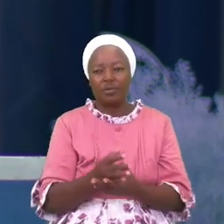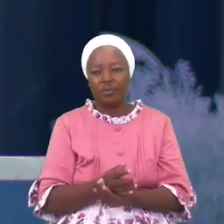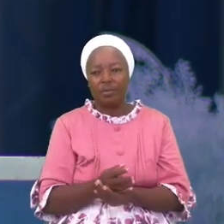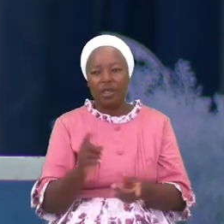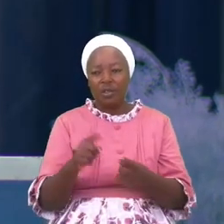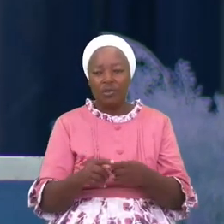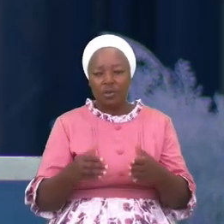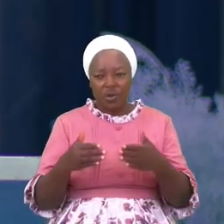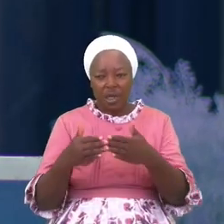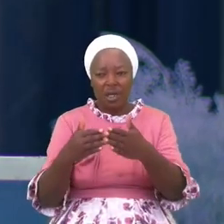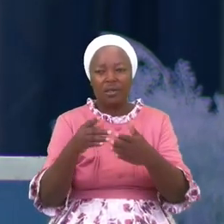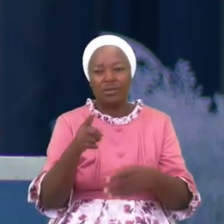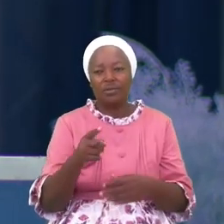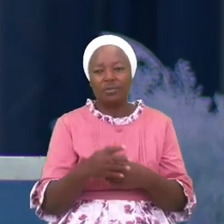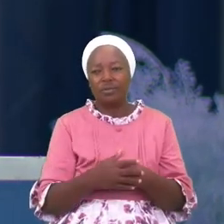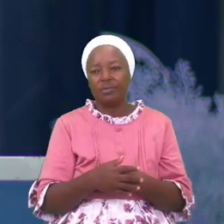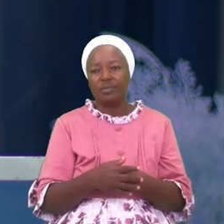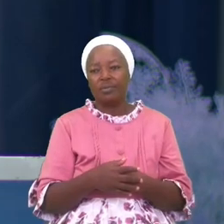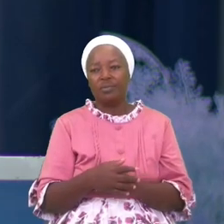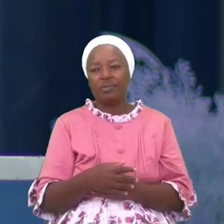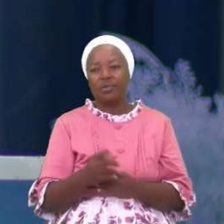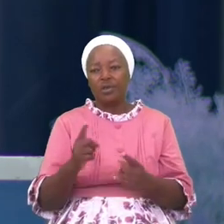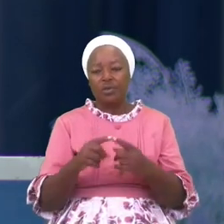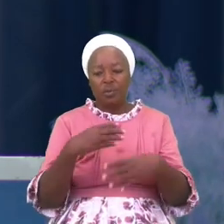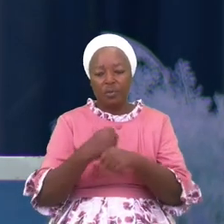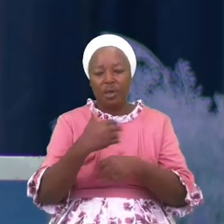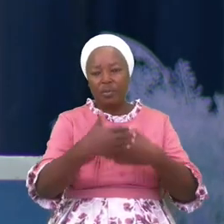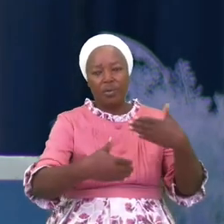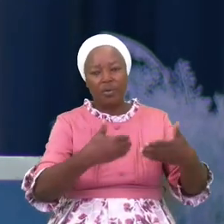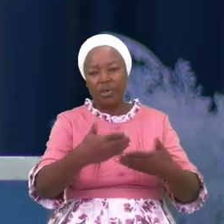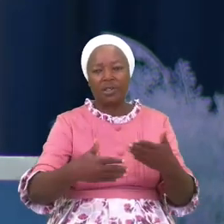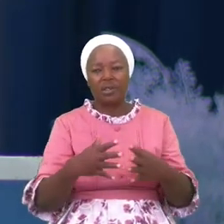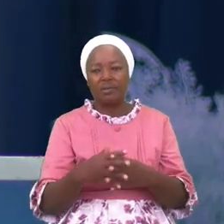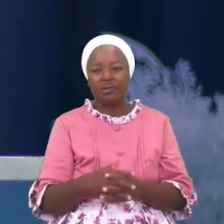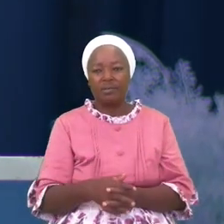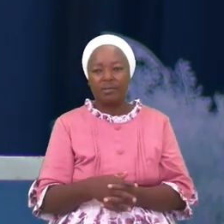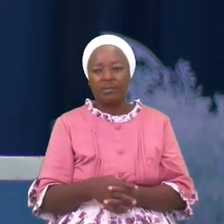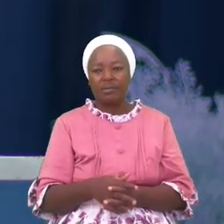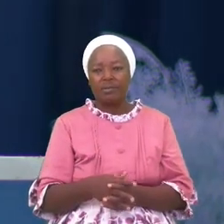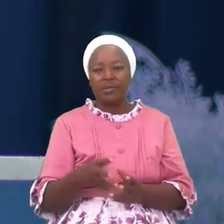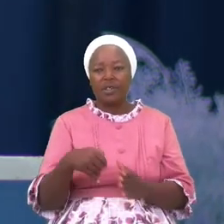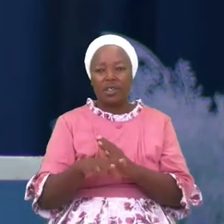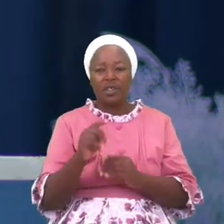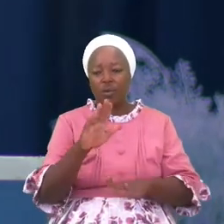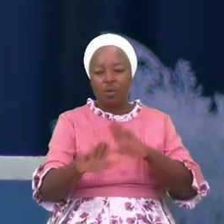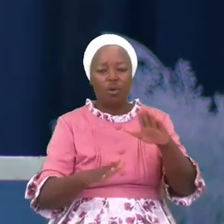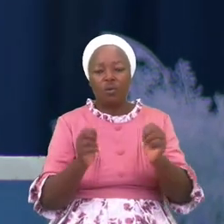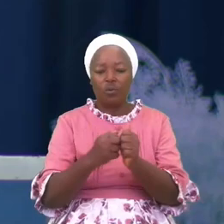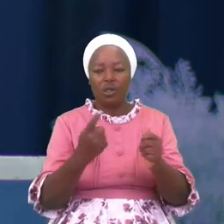to make progress in your walk with the Lord. Counselors, please,